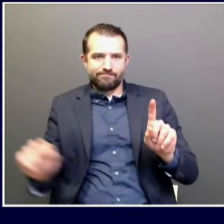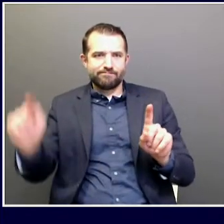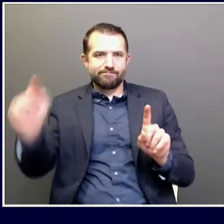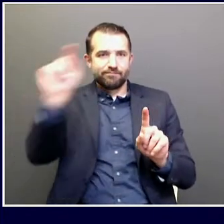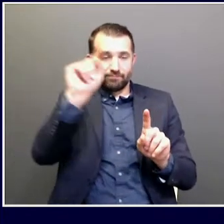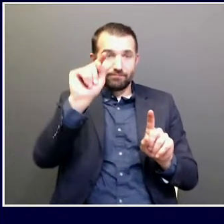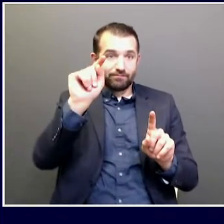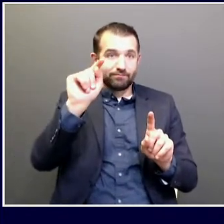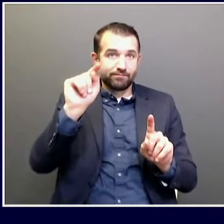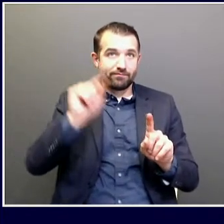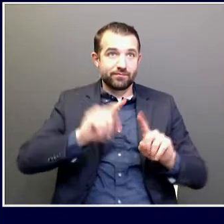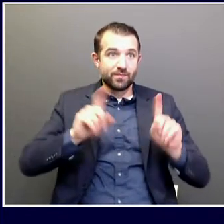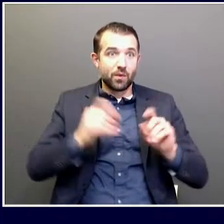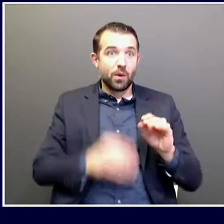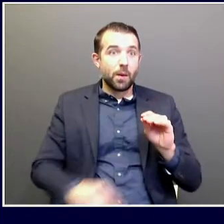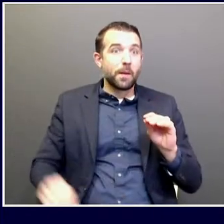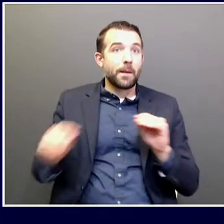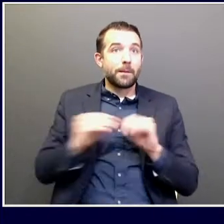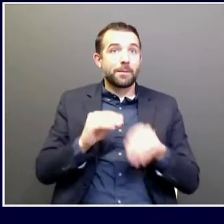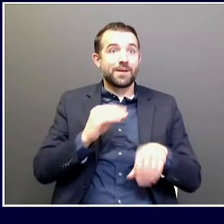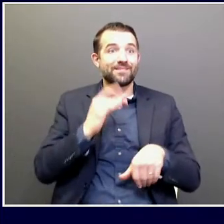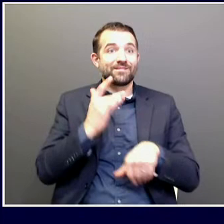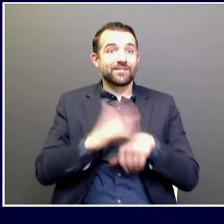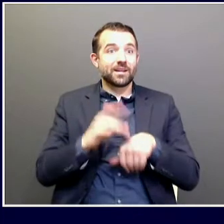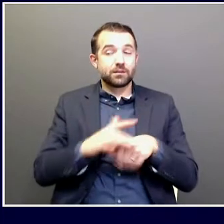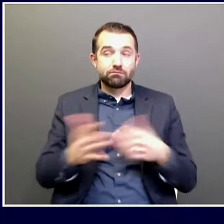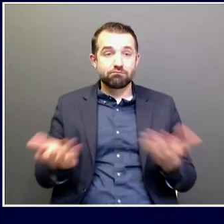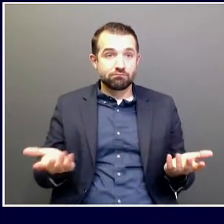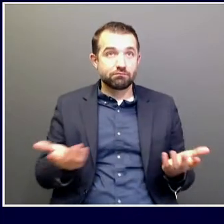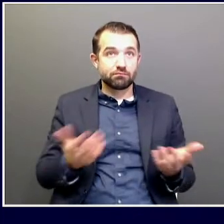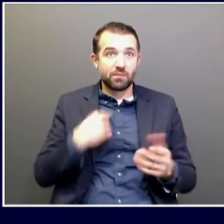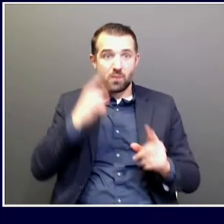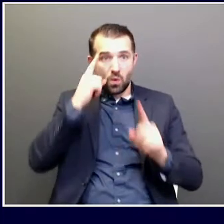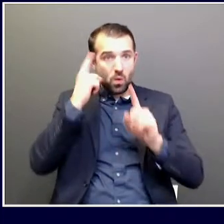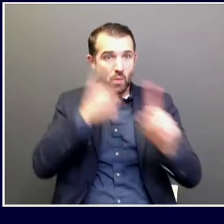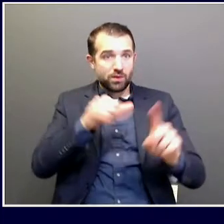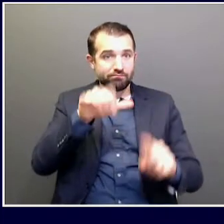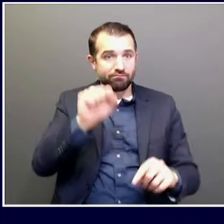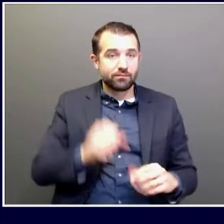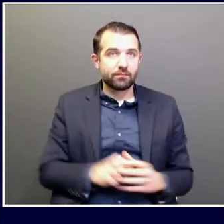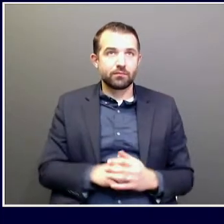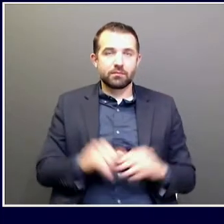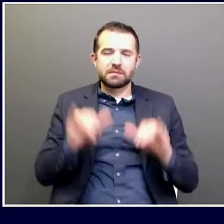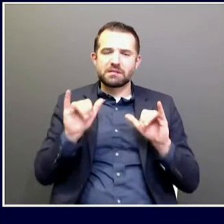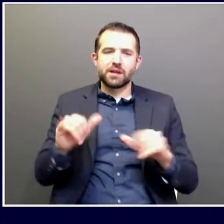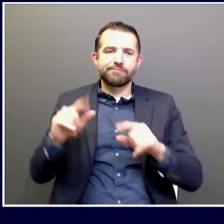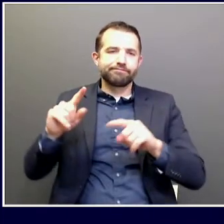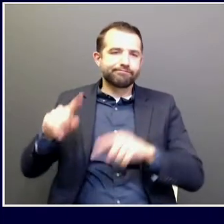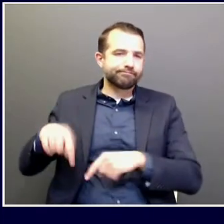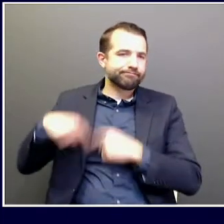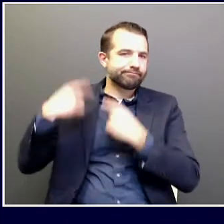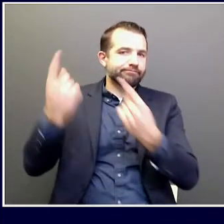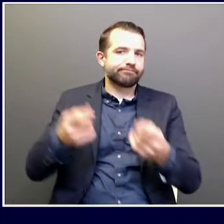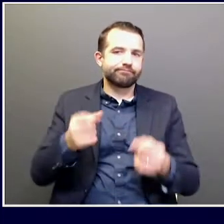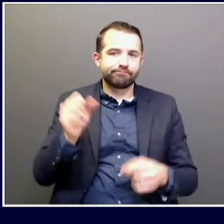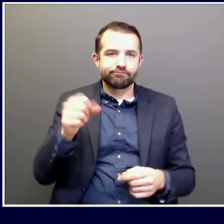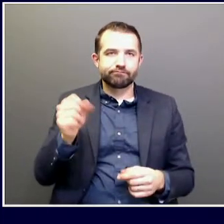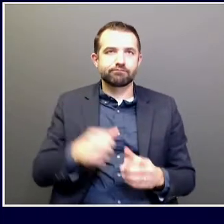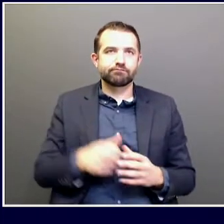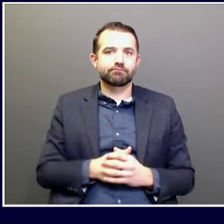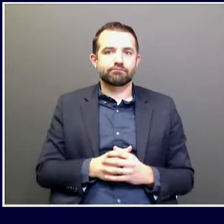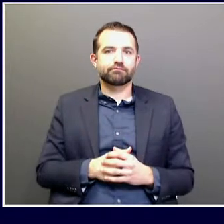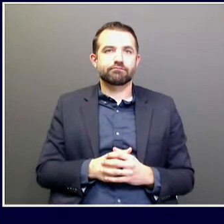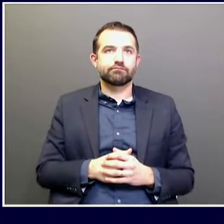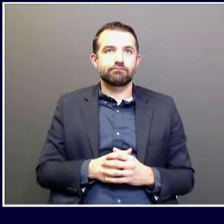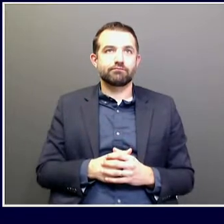has always been one of our principal goals. So we're not slowing down those efforts. We're not reaching a high mark of 700